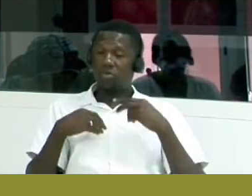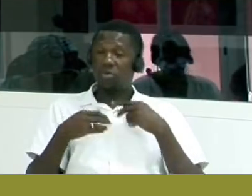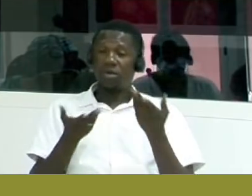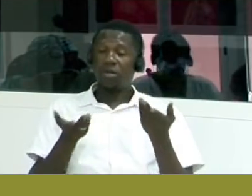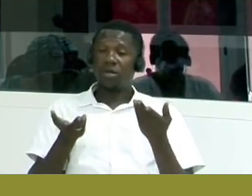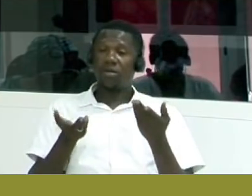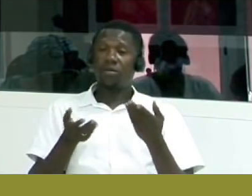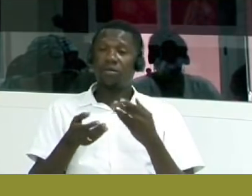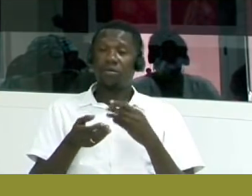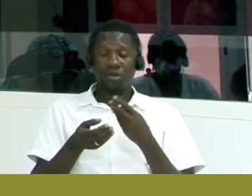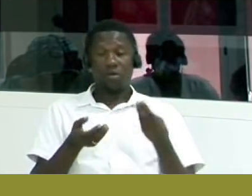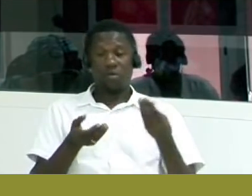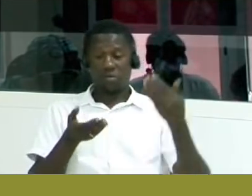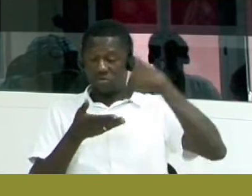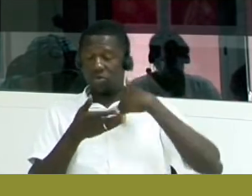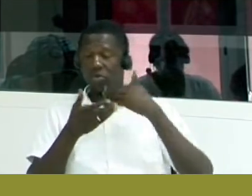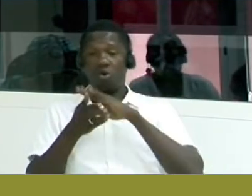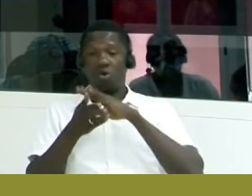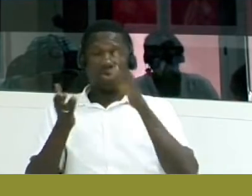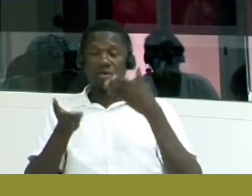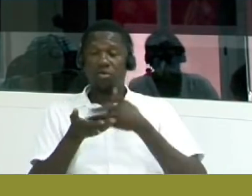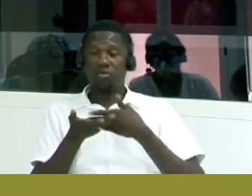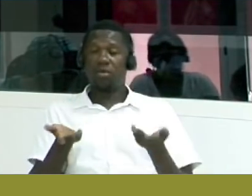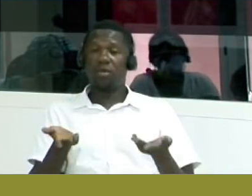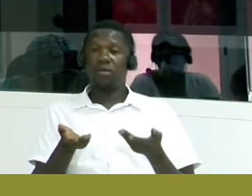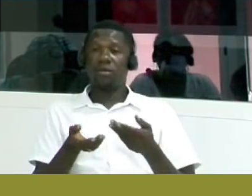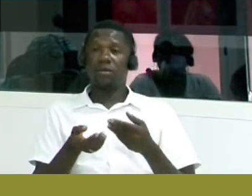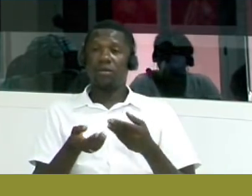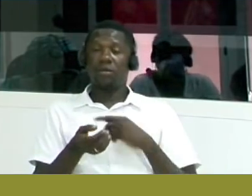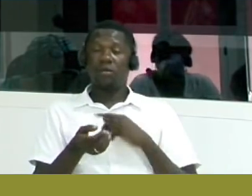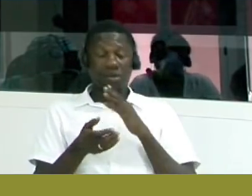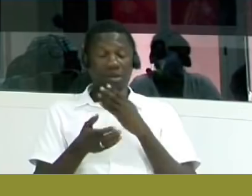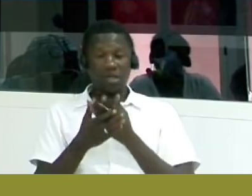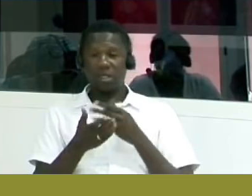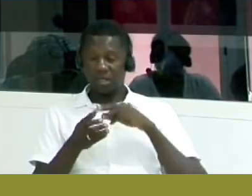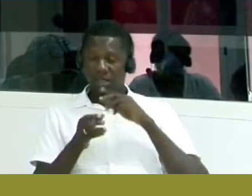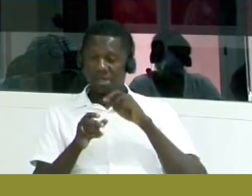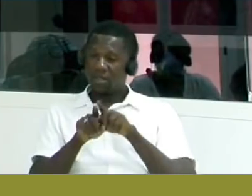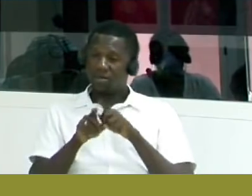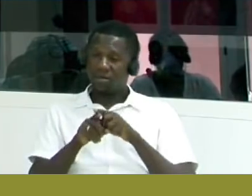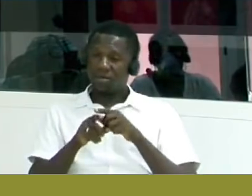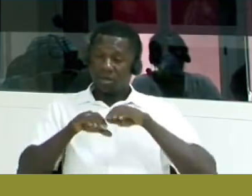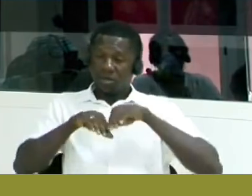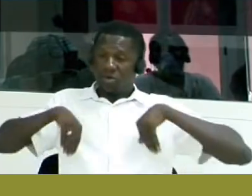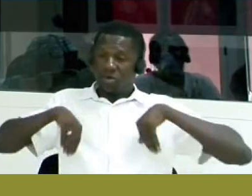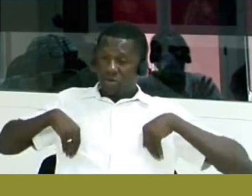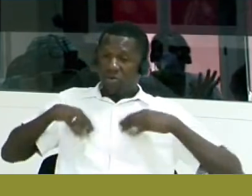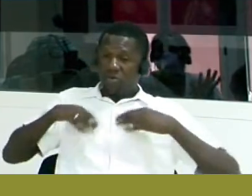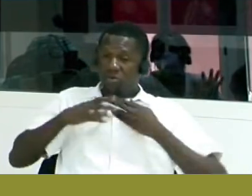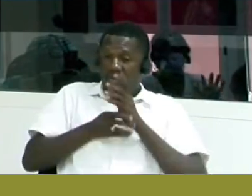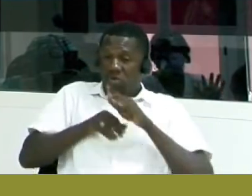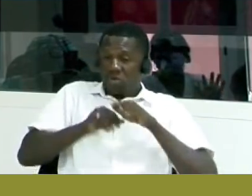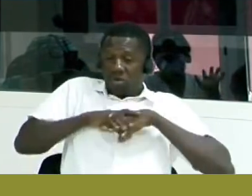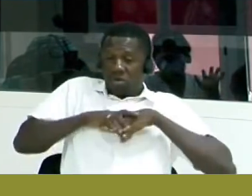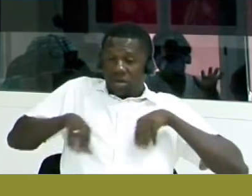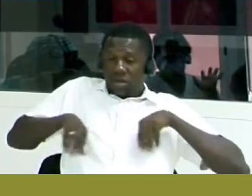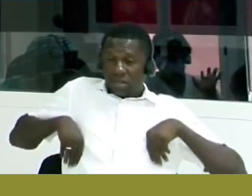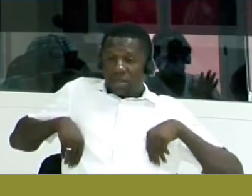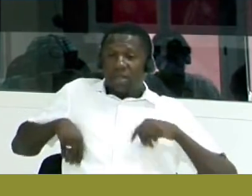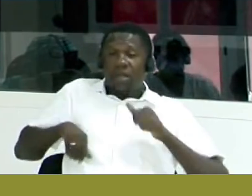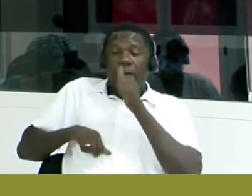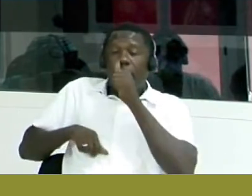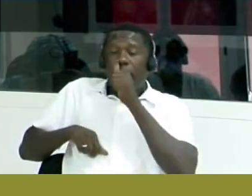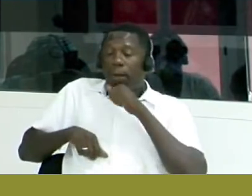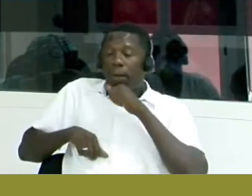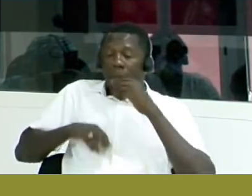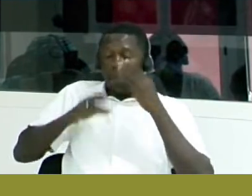But isn't it the same? Disowning it and washing your hands off it and staying away from it and keeping quiet and closing